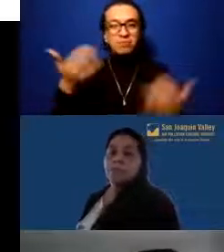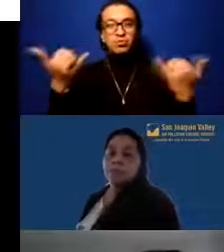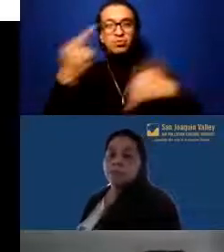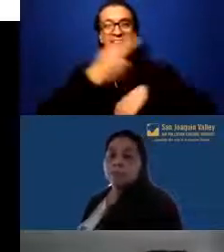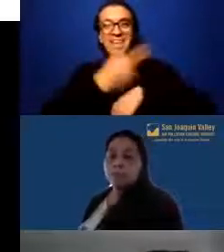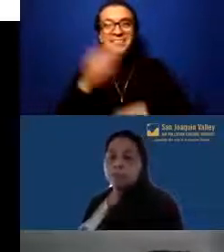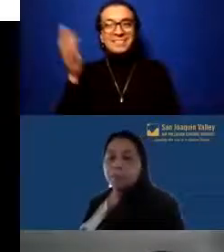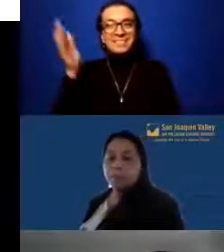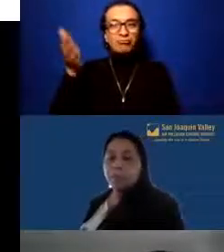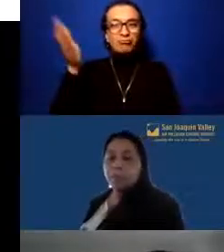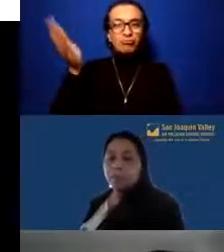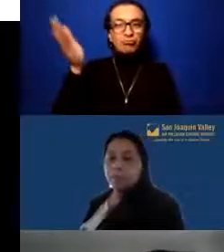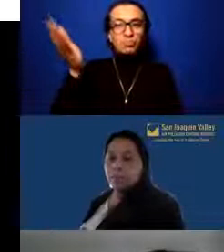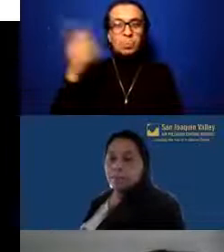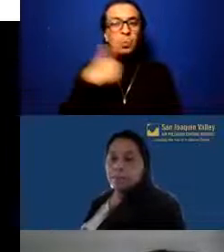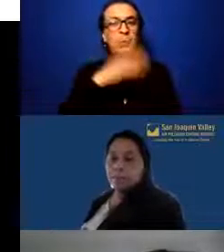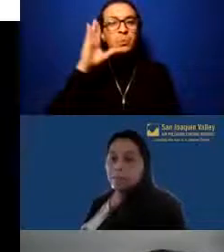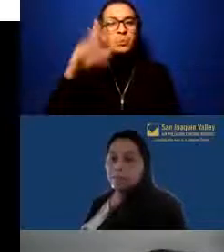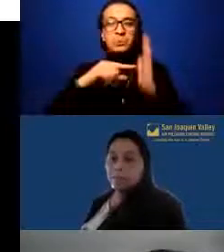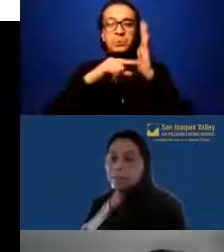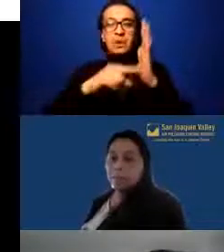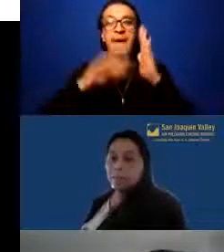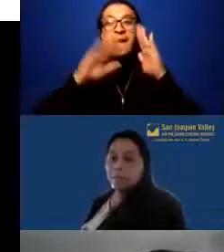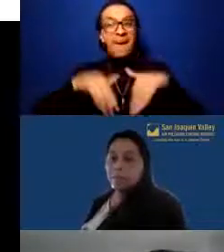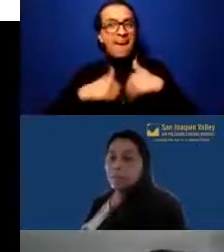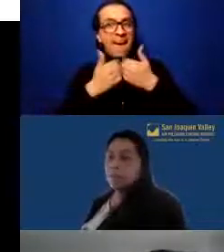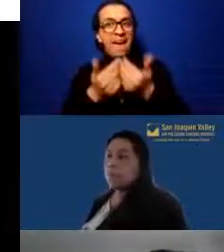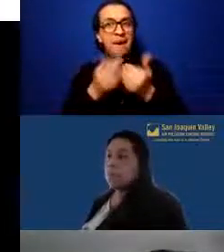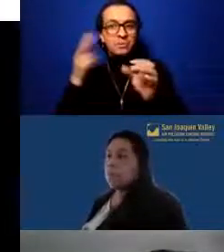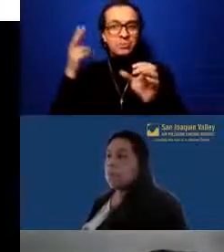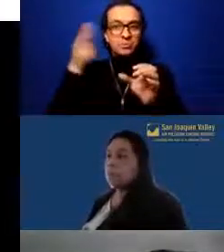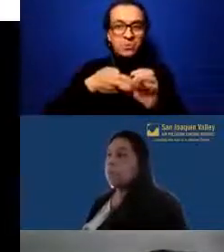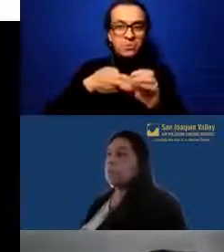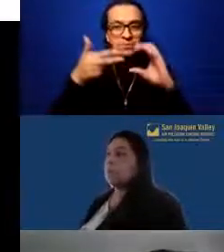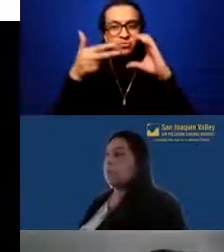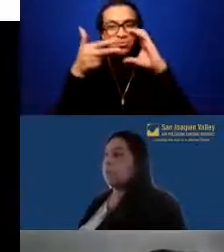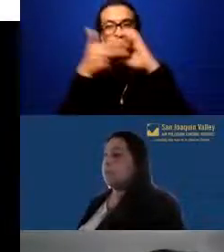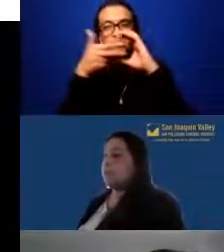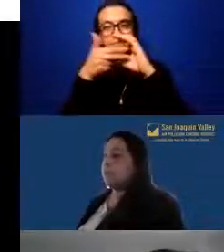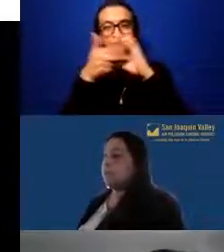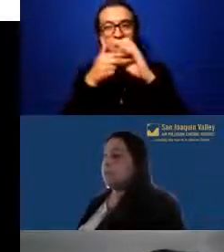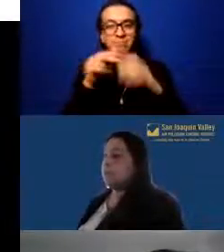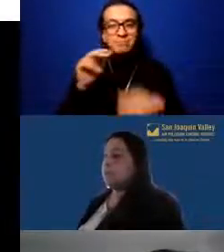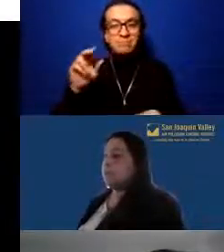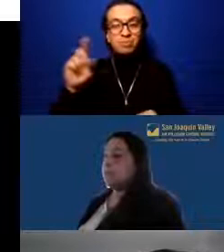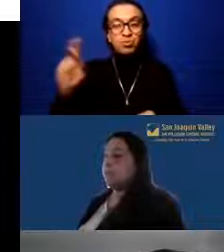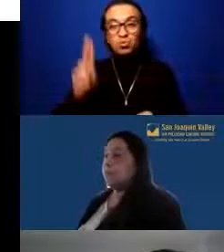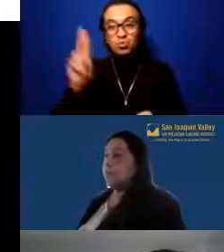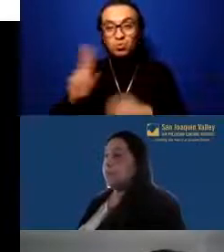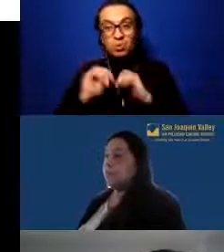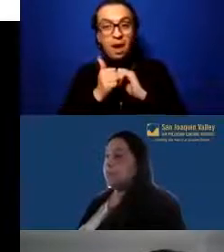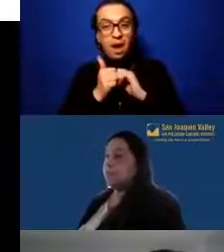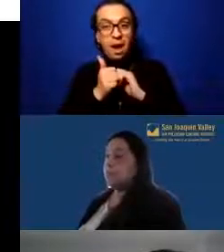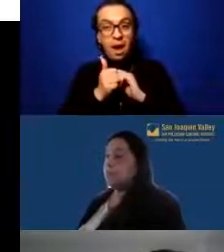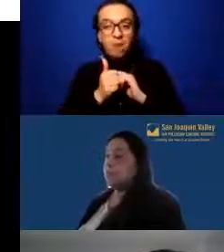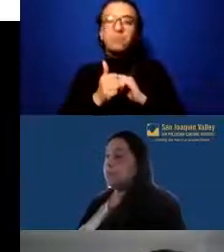where we are going to show you how to go into a Zoom meeting using, in this case, we're going to see it on